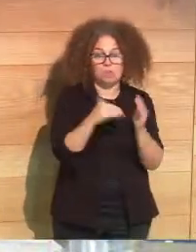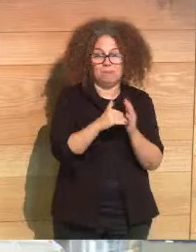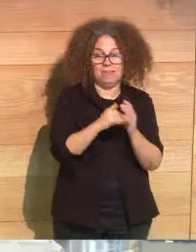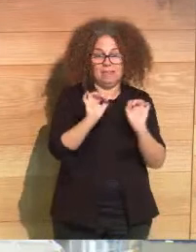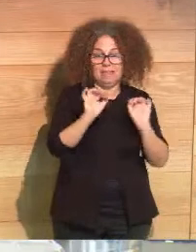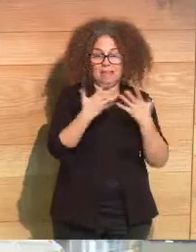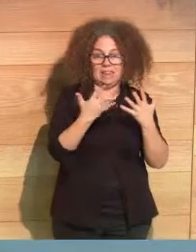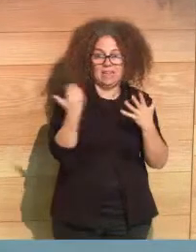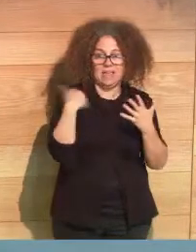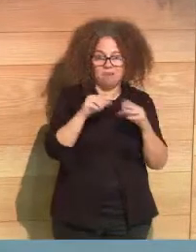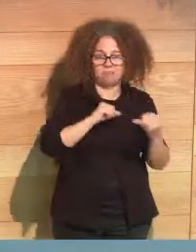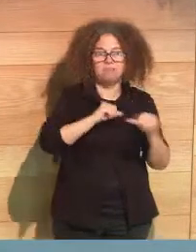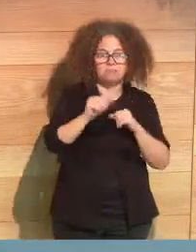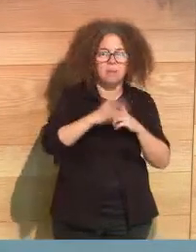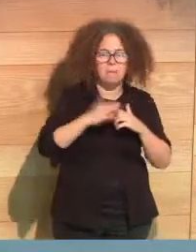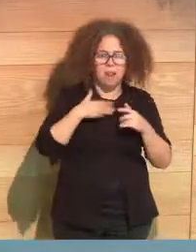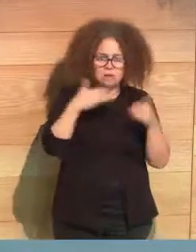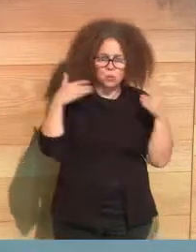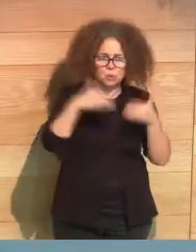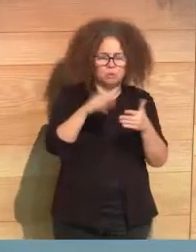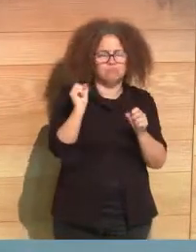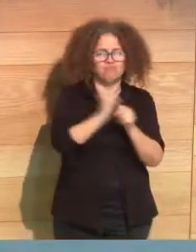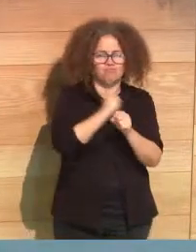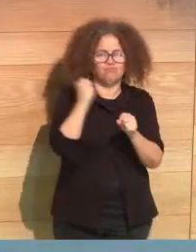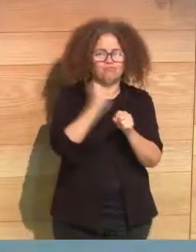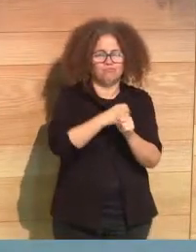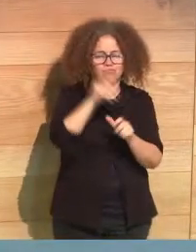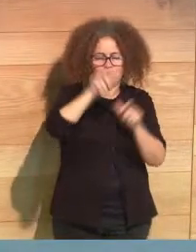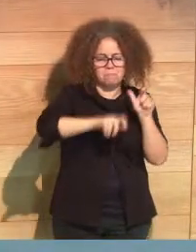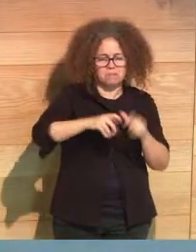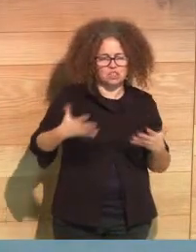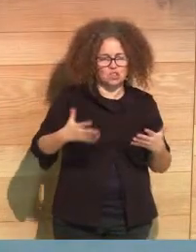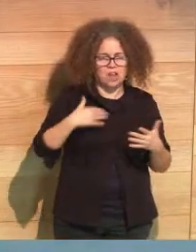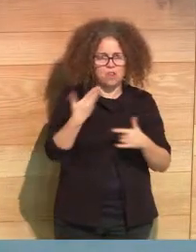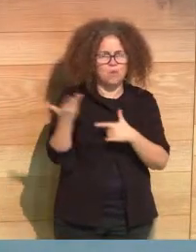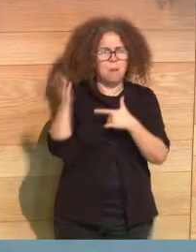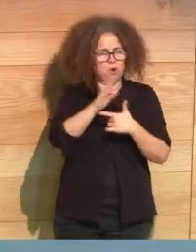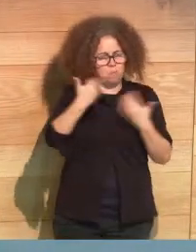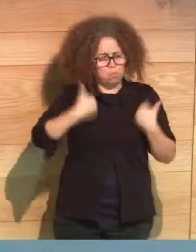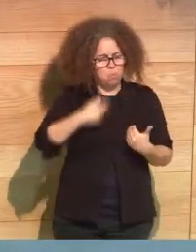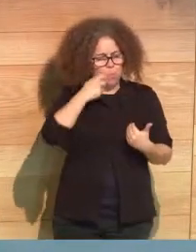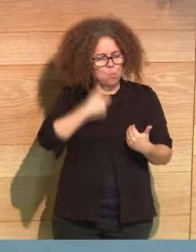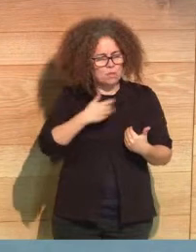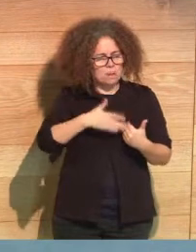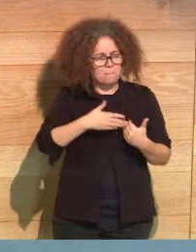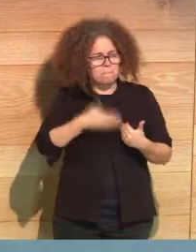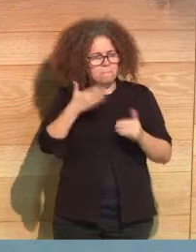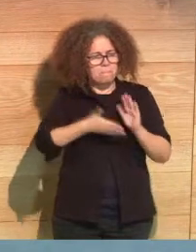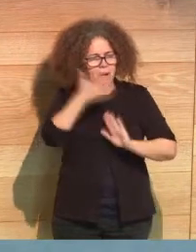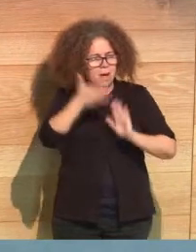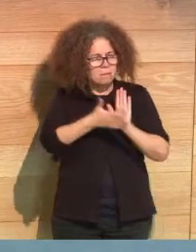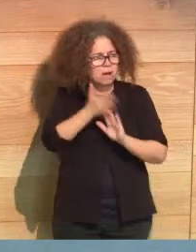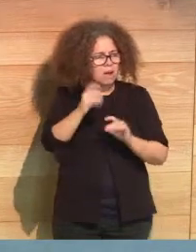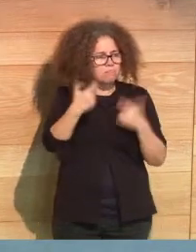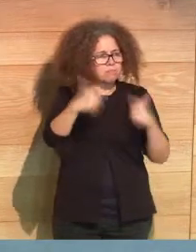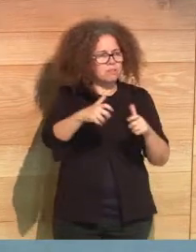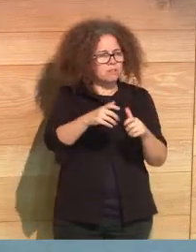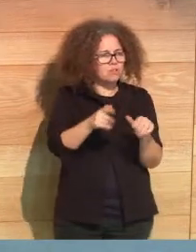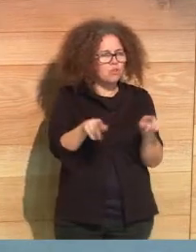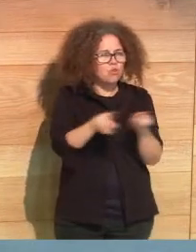since 2010, he's highly focused on his personal work and on a proposal that has